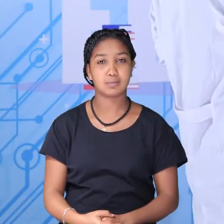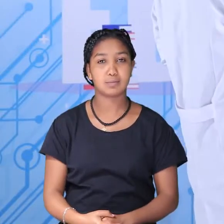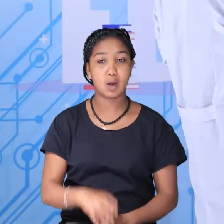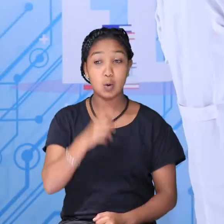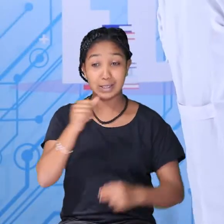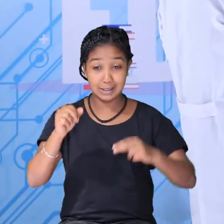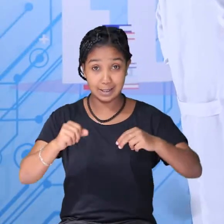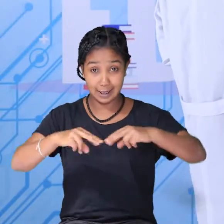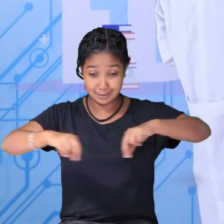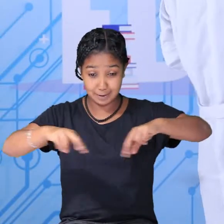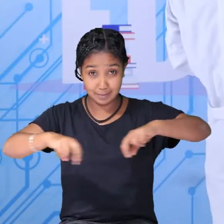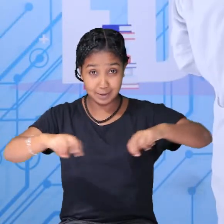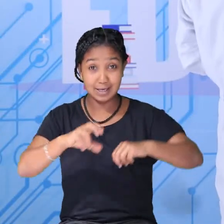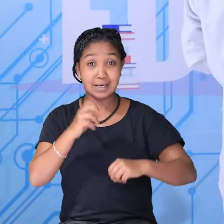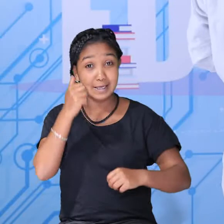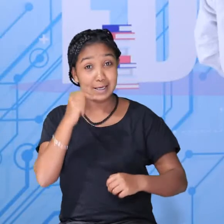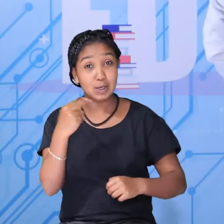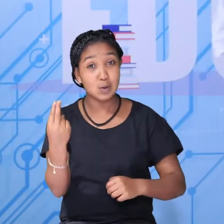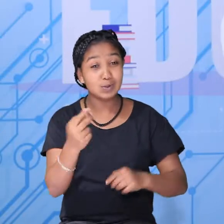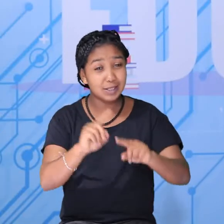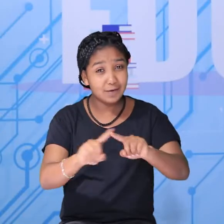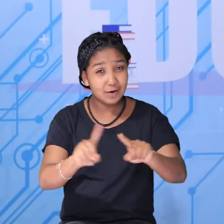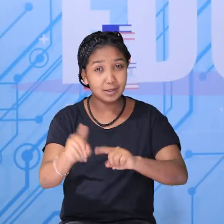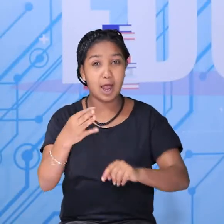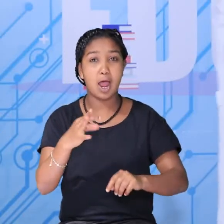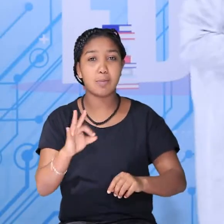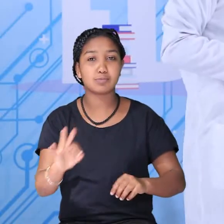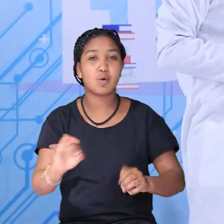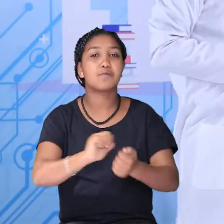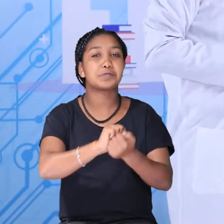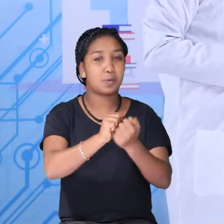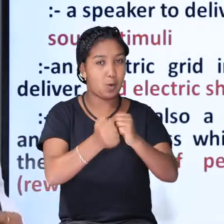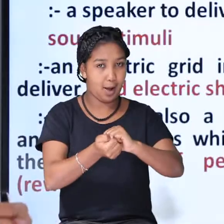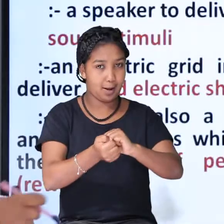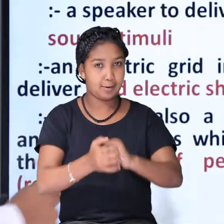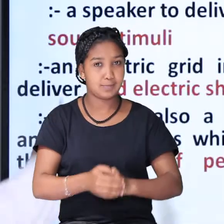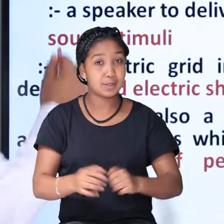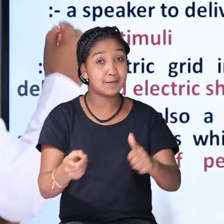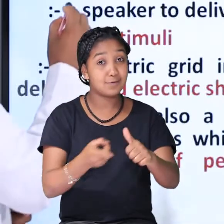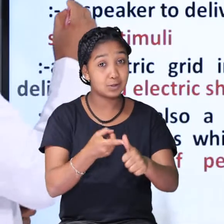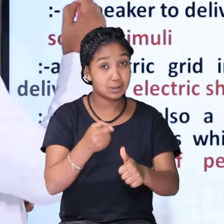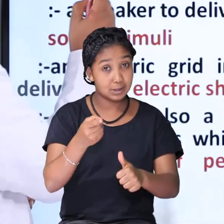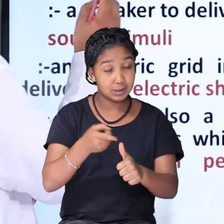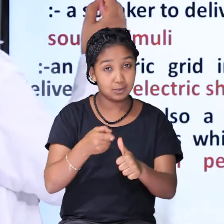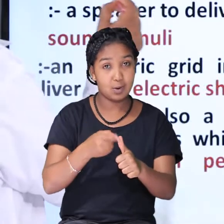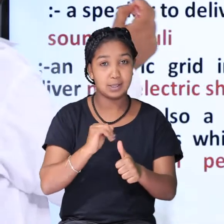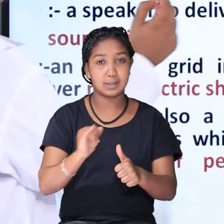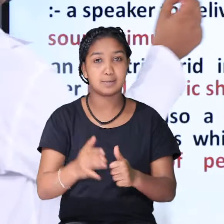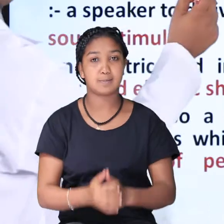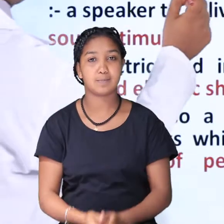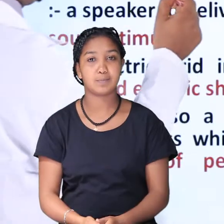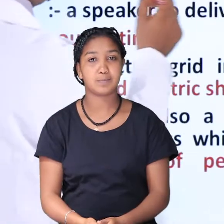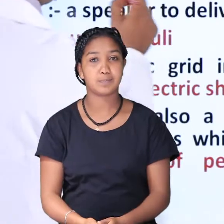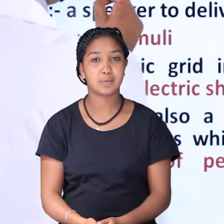On his experiments, he used different types of stimuli. The first type of stimuli